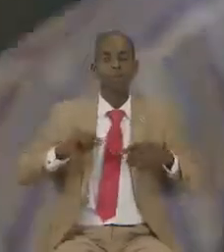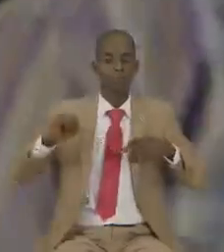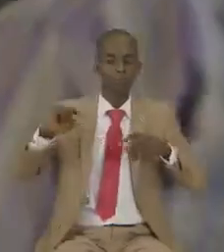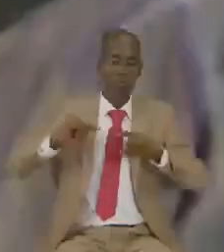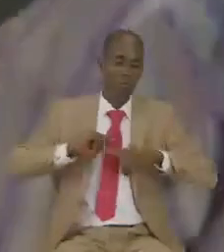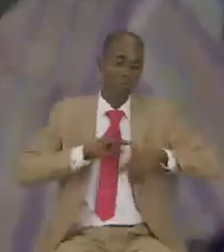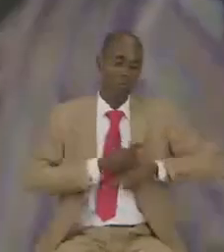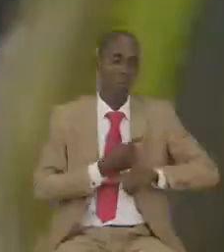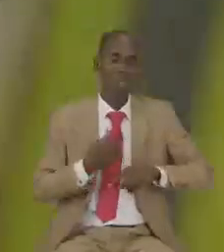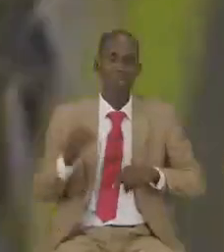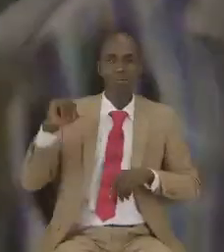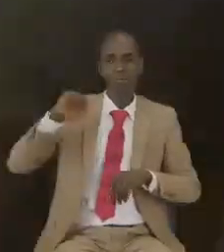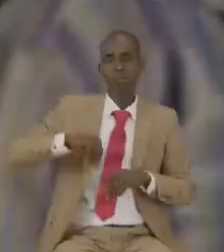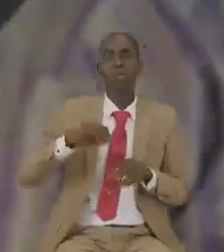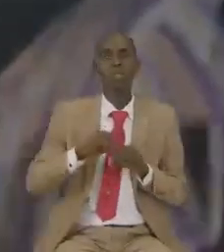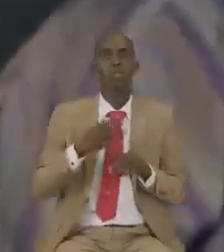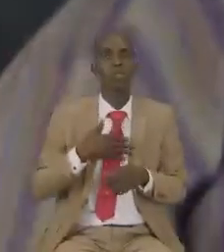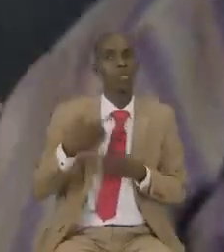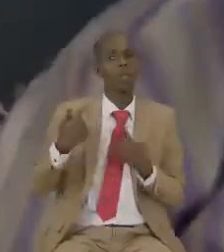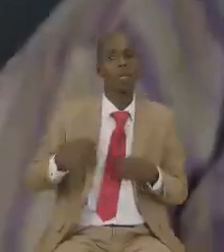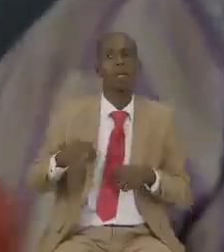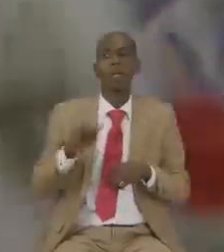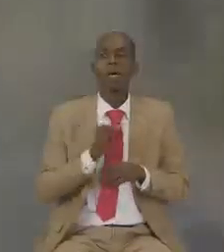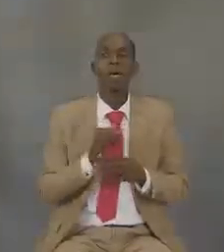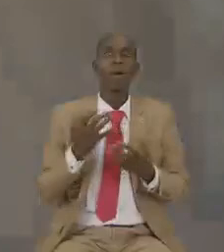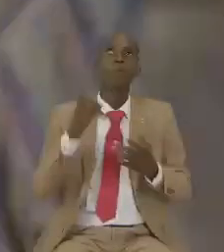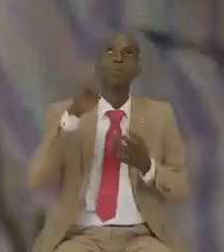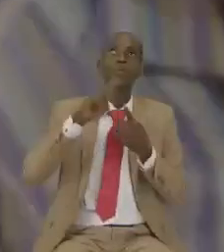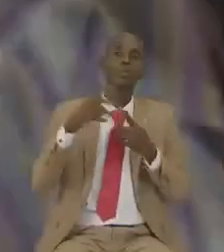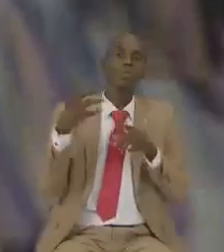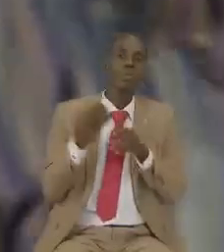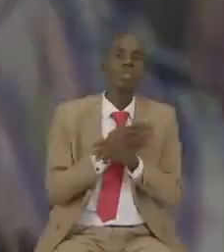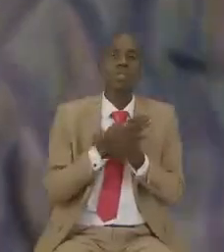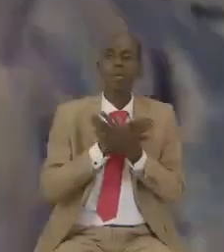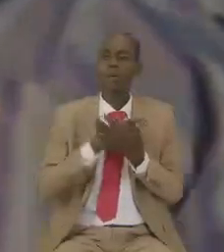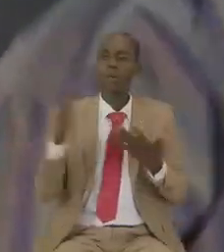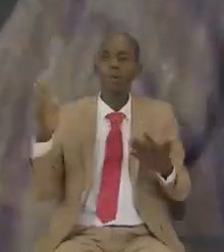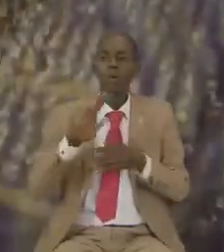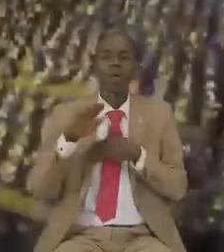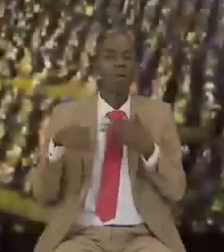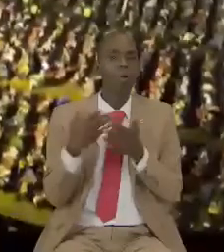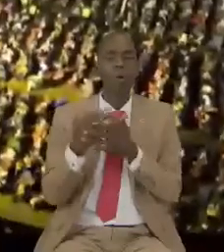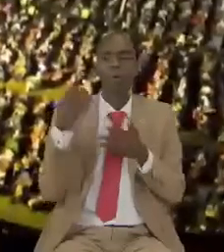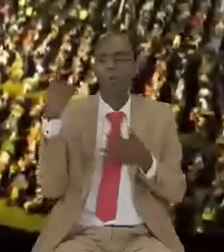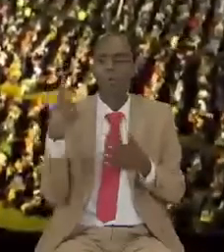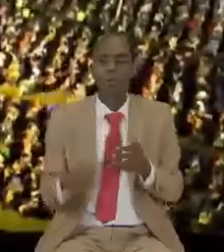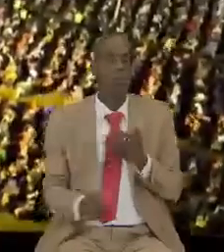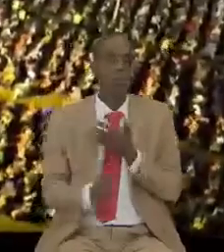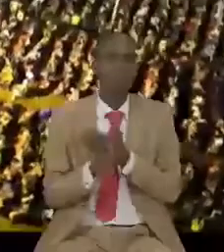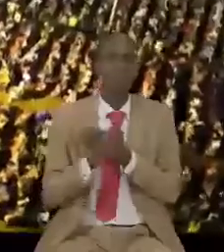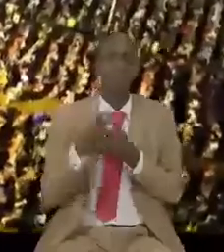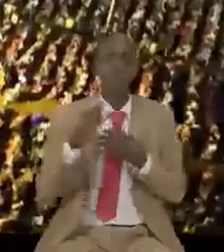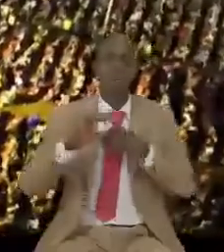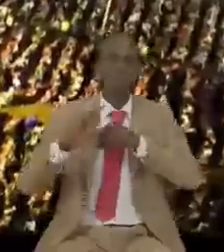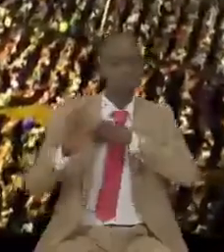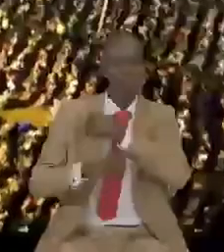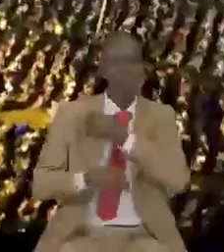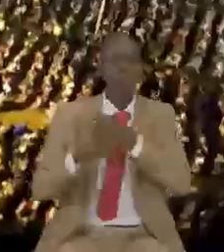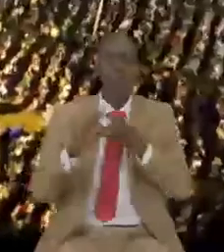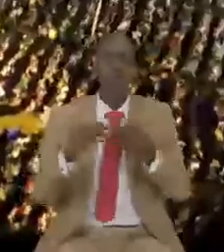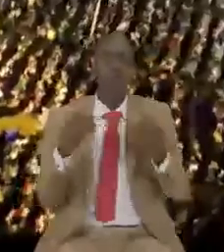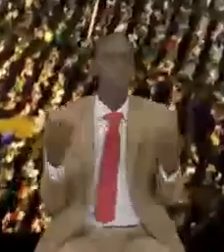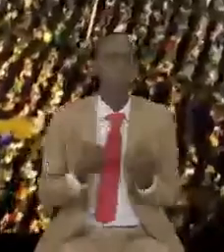my heart. I want him to take away the consequence of sin and the eternal punishment of sin